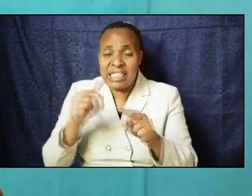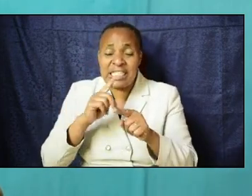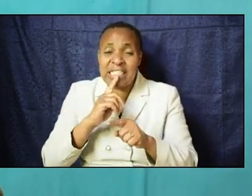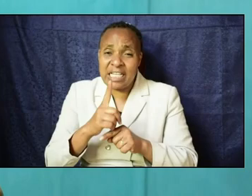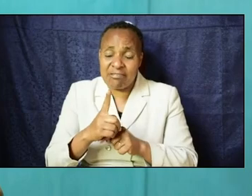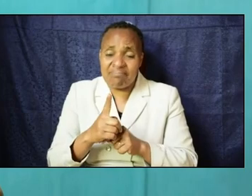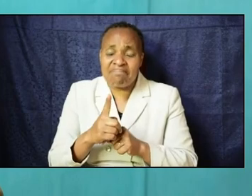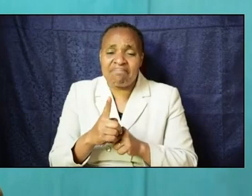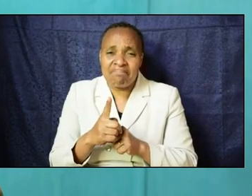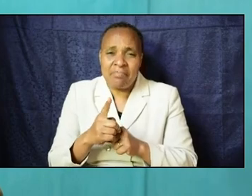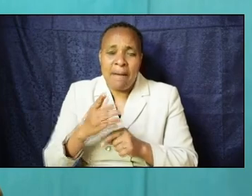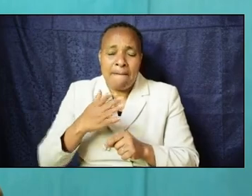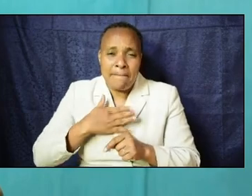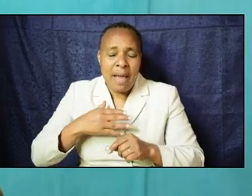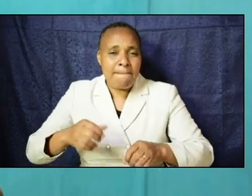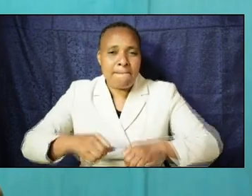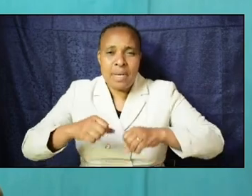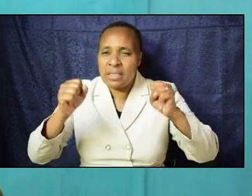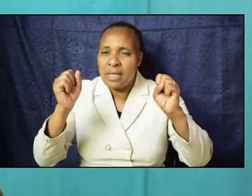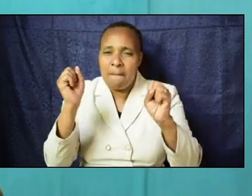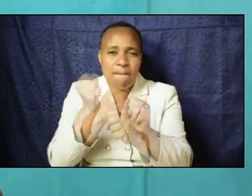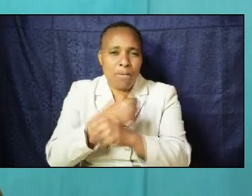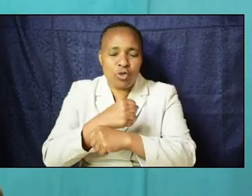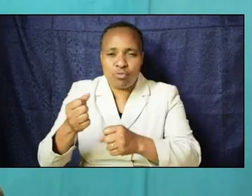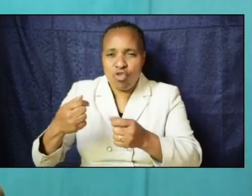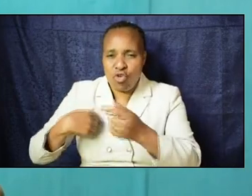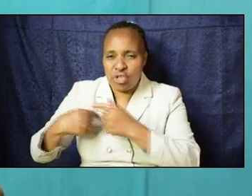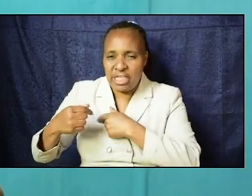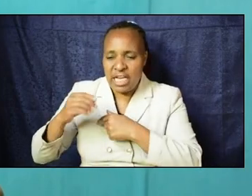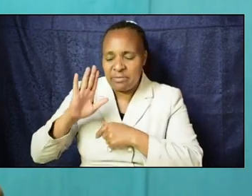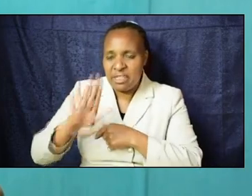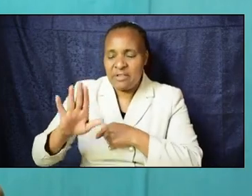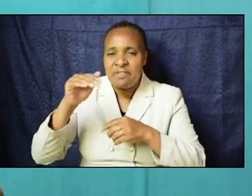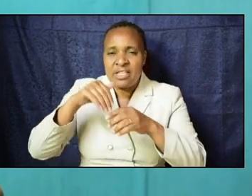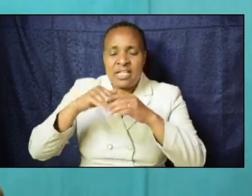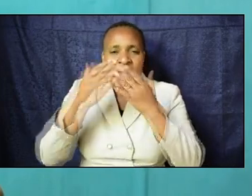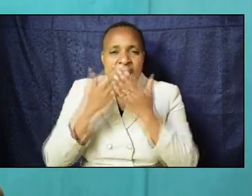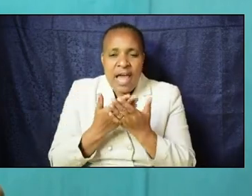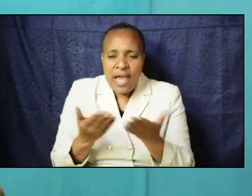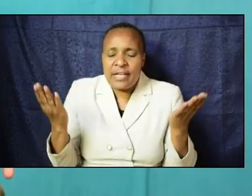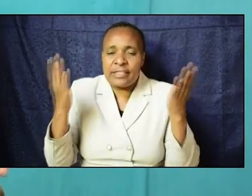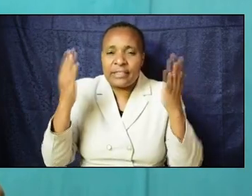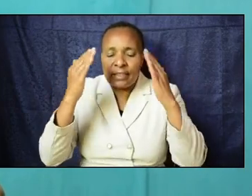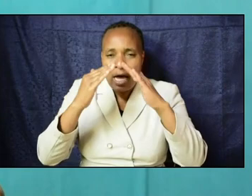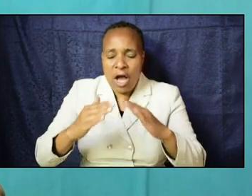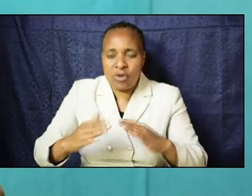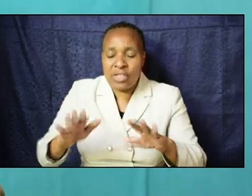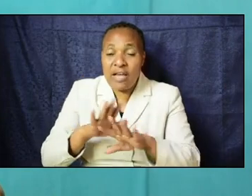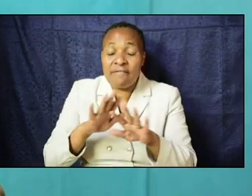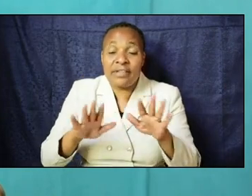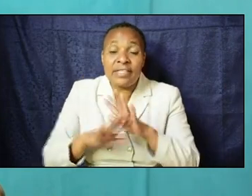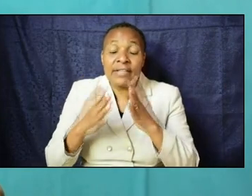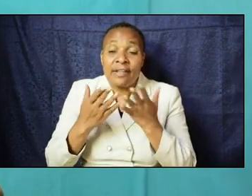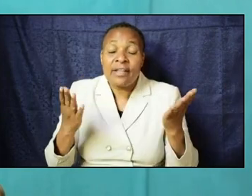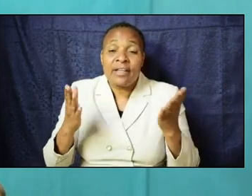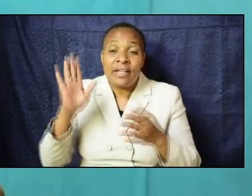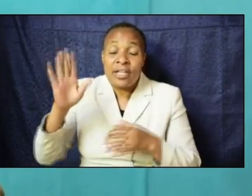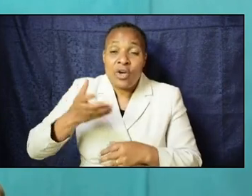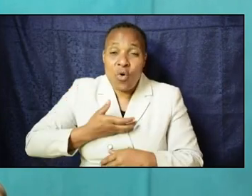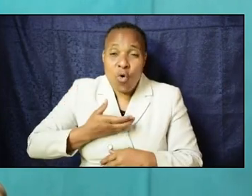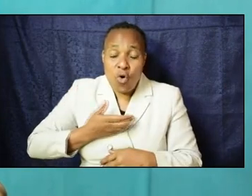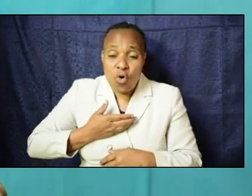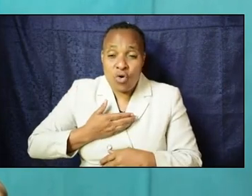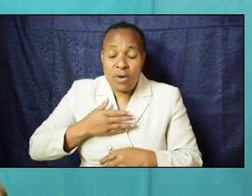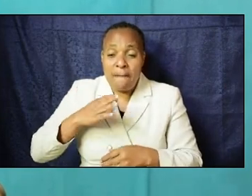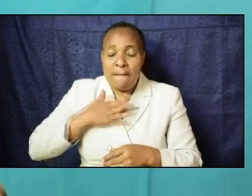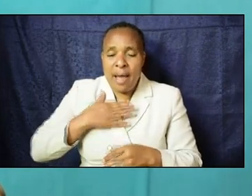her, "my master does not concern himself with anything in the house. Everything he owns, he's